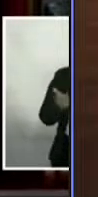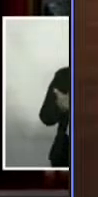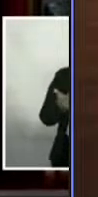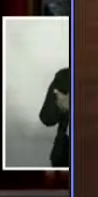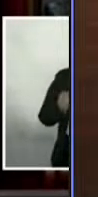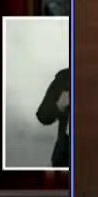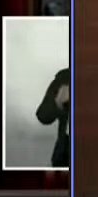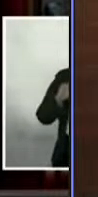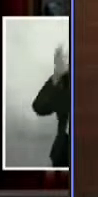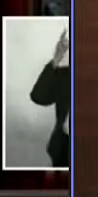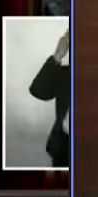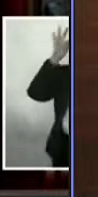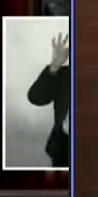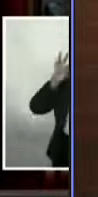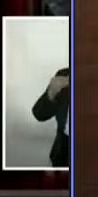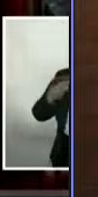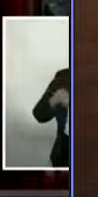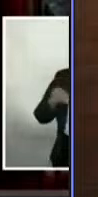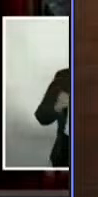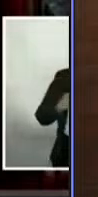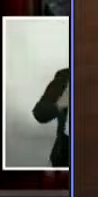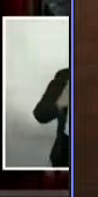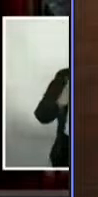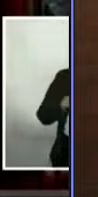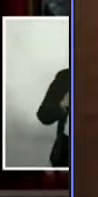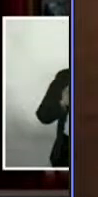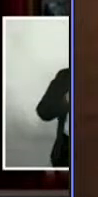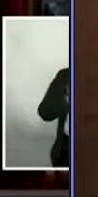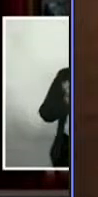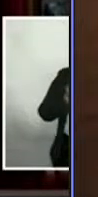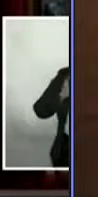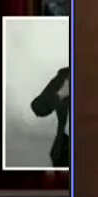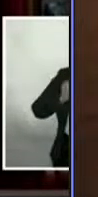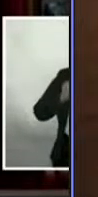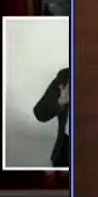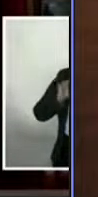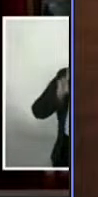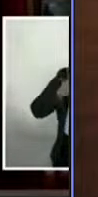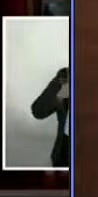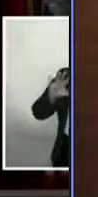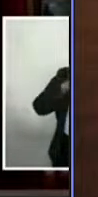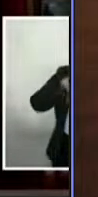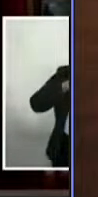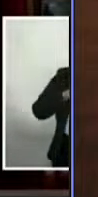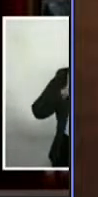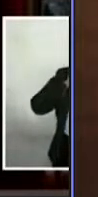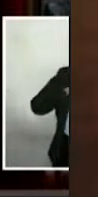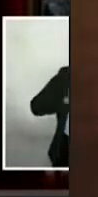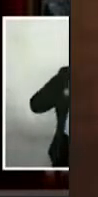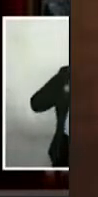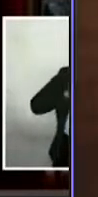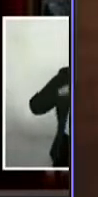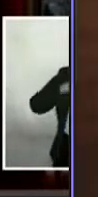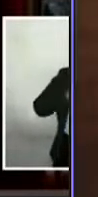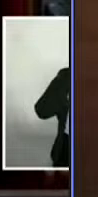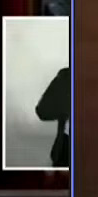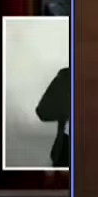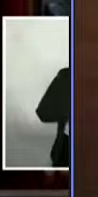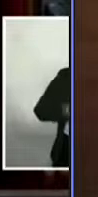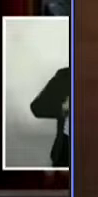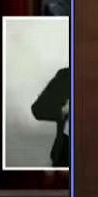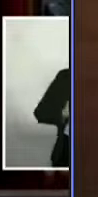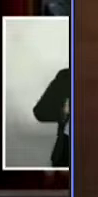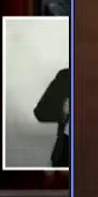business, labor, and civil society, have to be accountable for our commitments towards a productive, thriving economy. And an